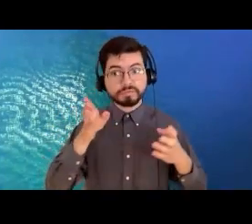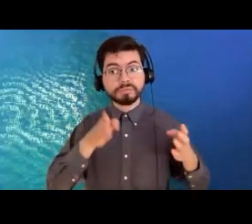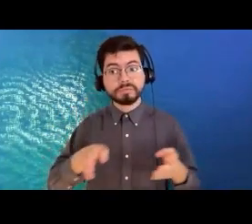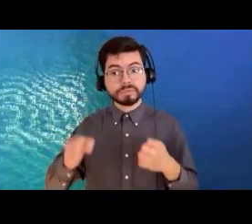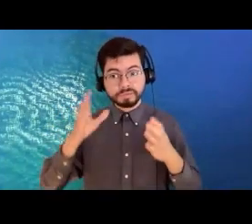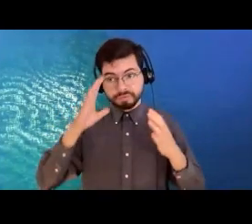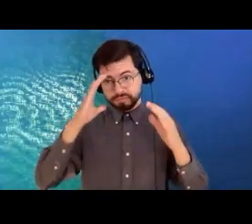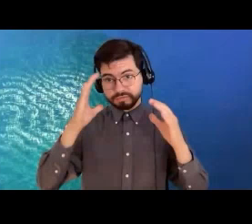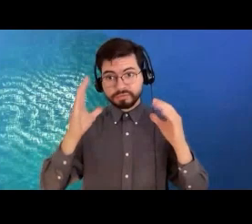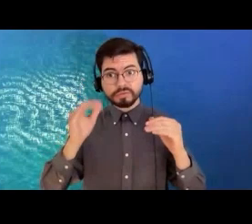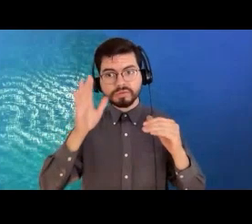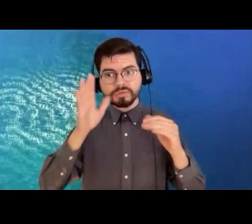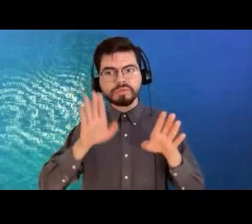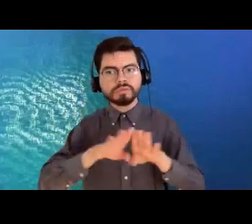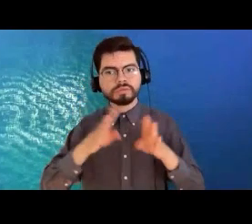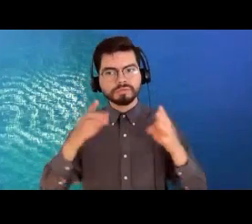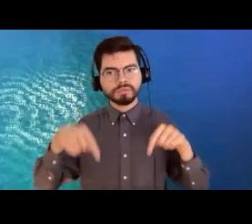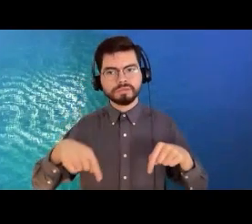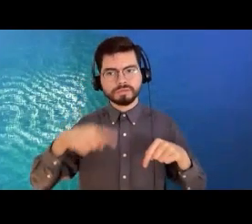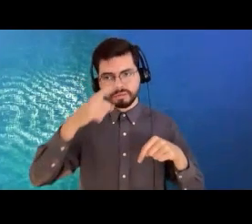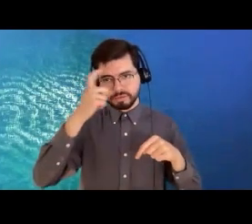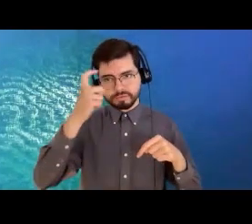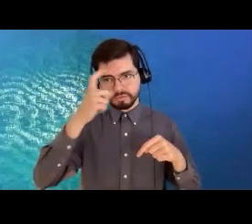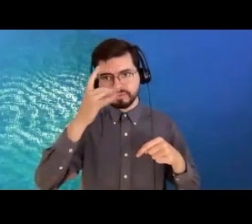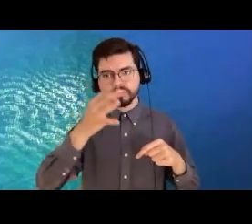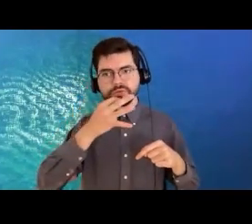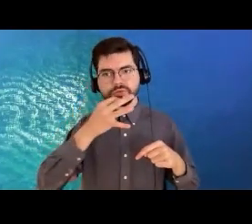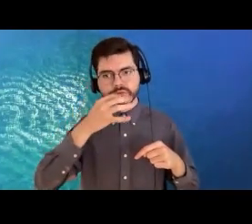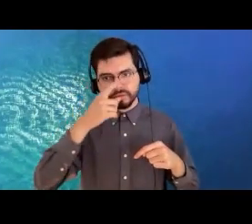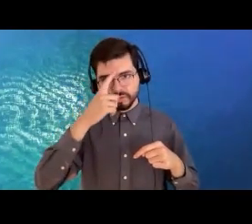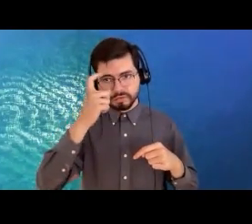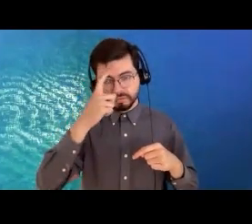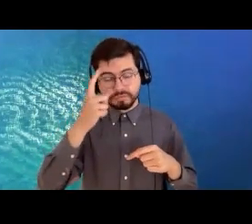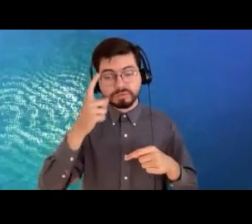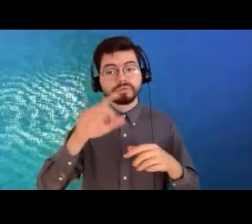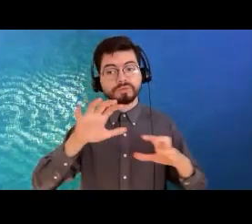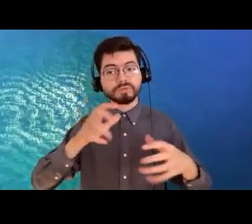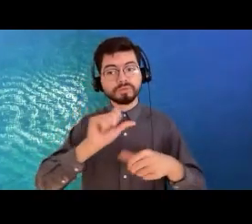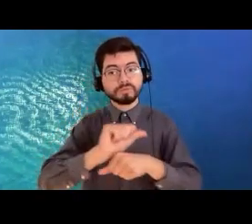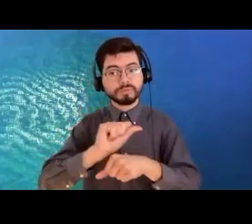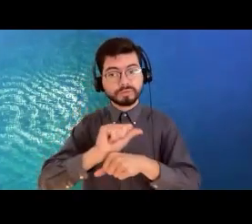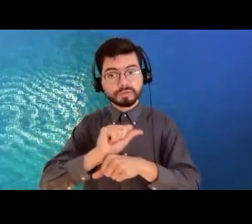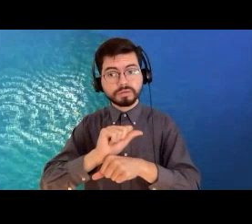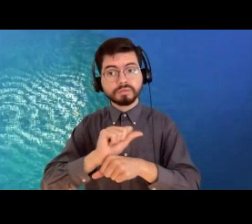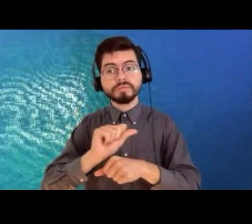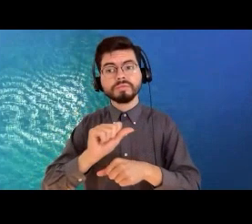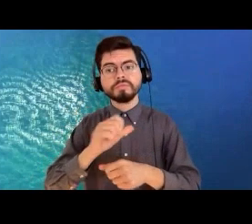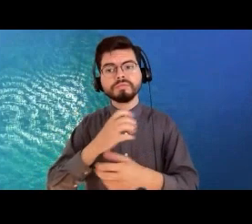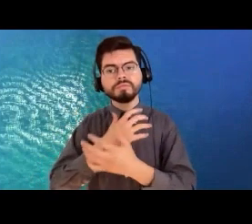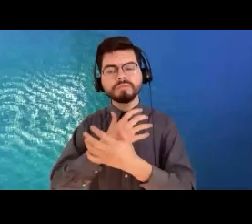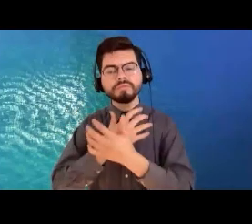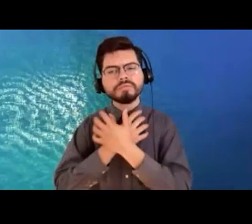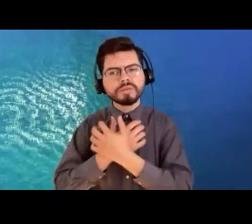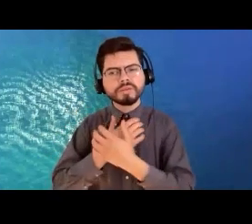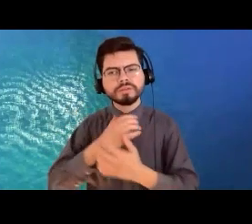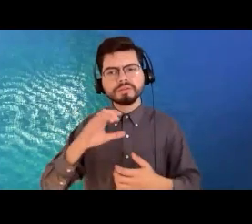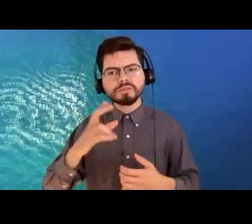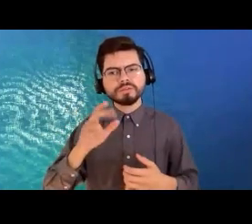open yet this summer. The group that's working will be working on that. It's currently up on the Beartooth Pass, getting that open, but then they'll